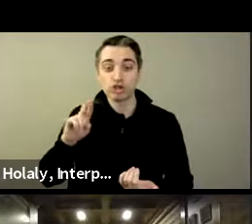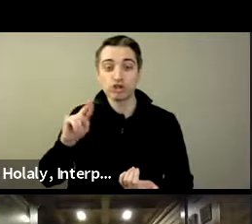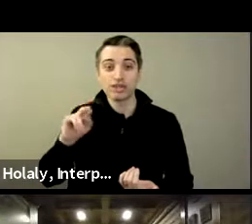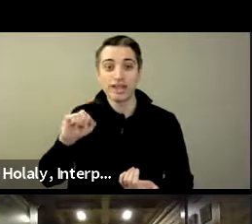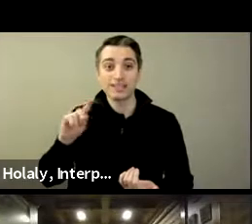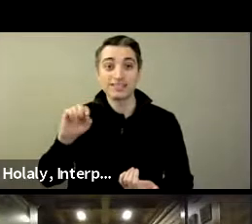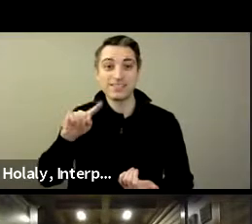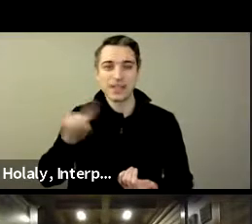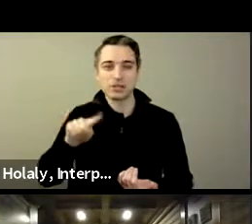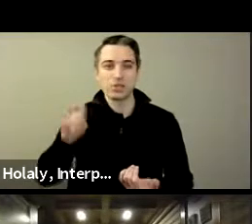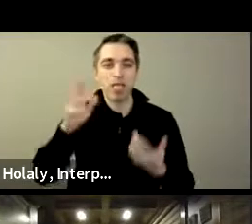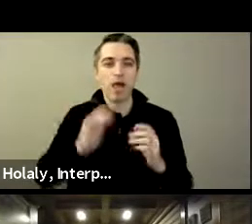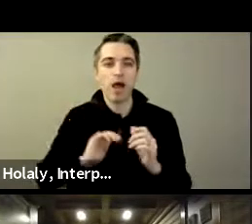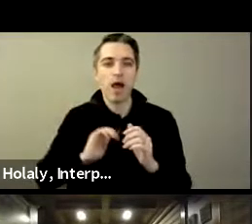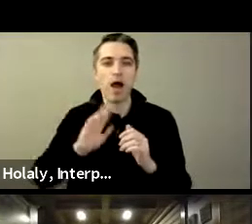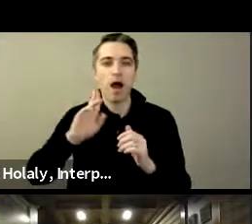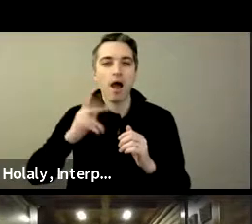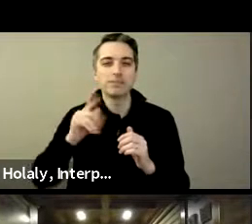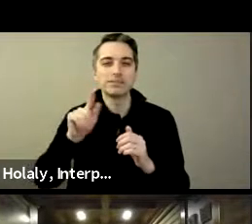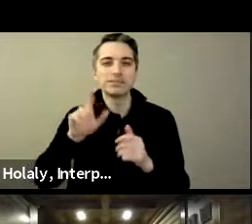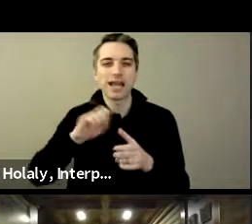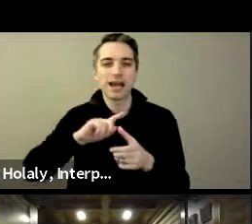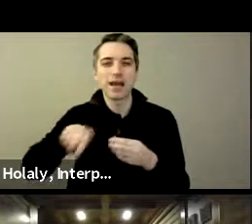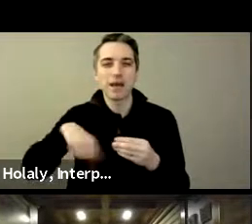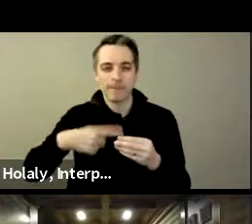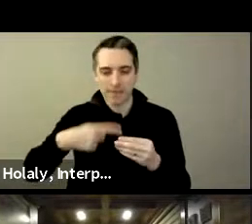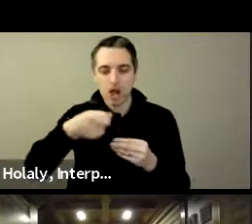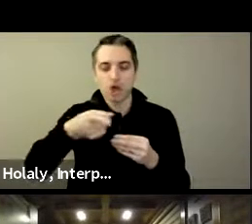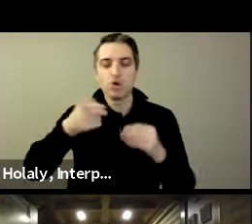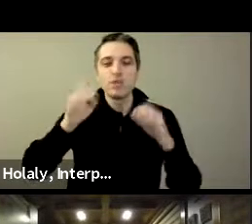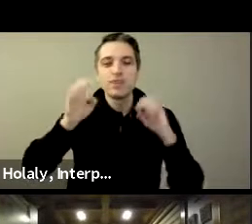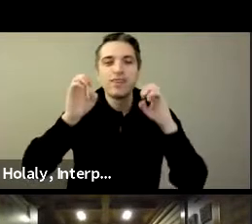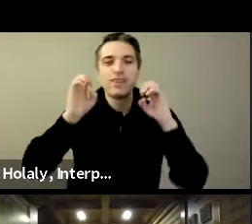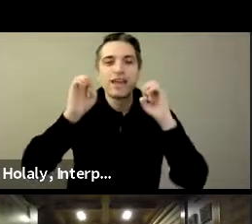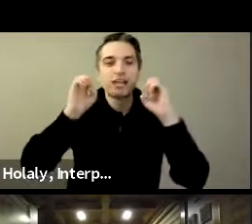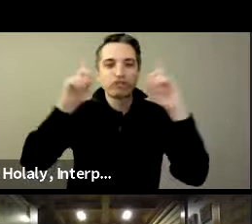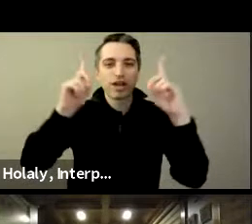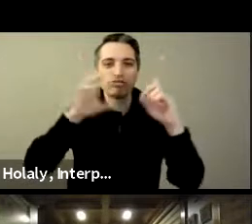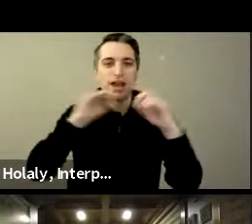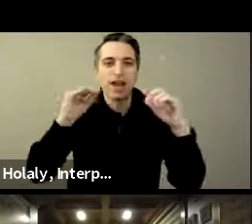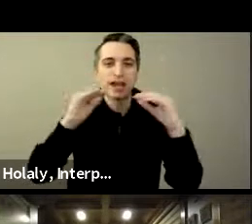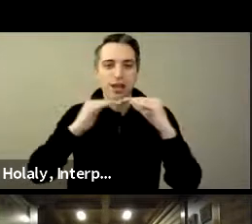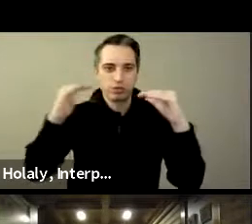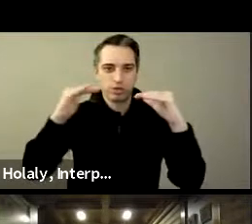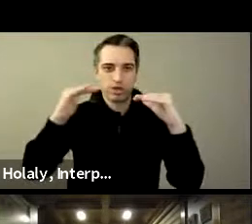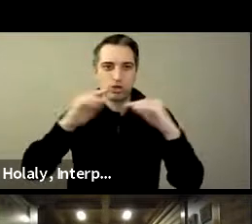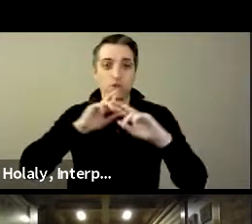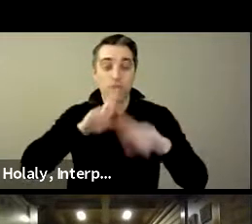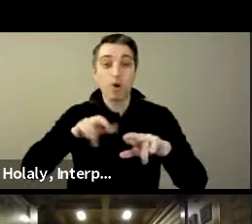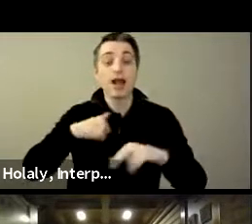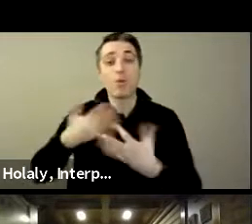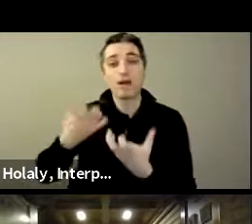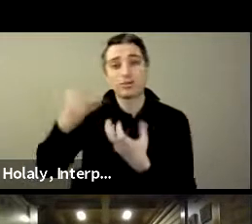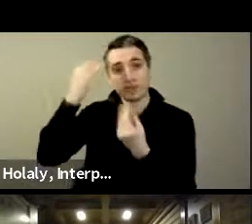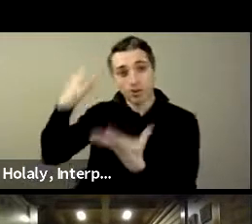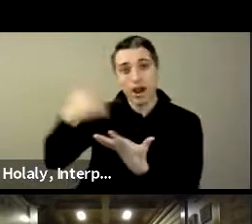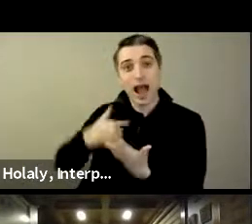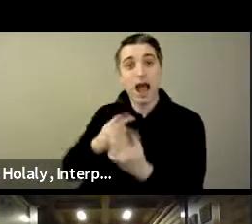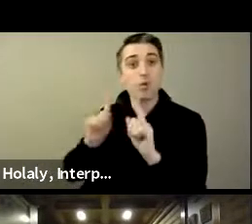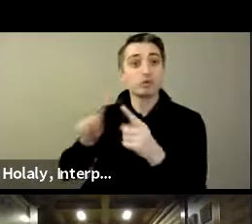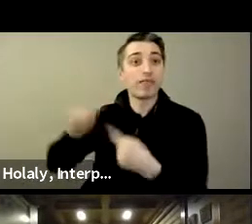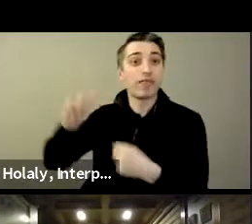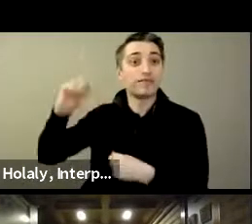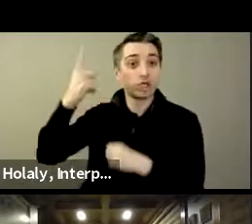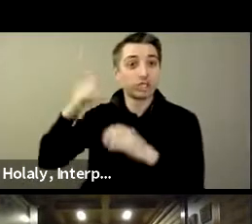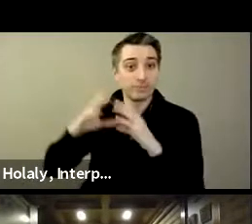update on the recommendations from the Education Equity in Michigan report, I just wanted to say that I was able to attend the first meeting of